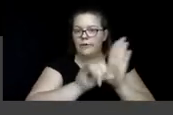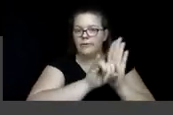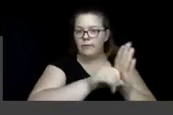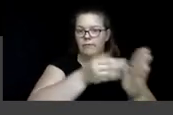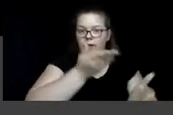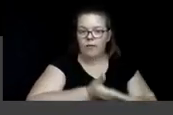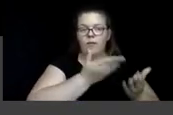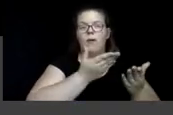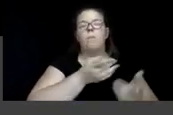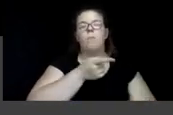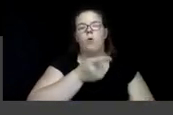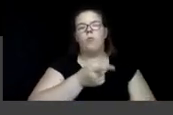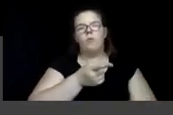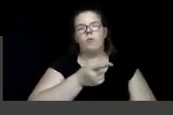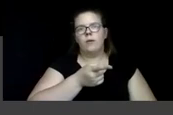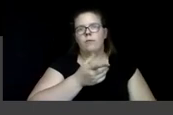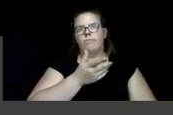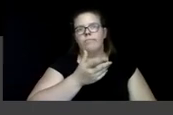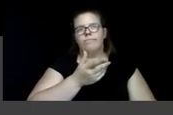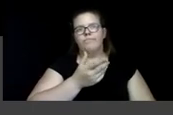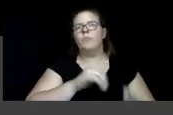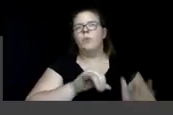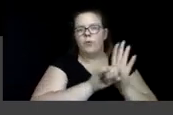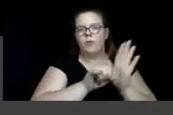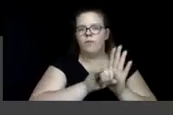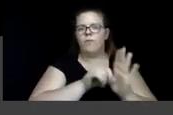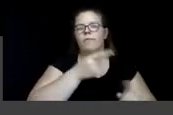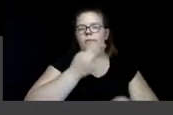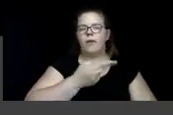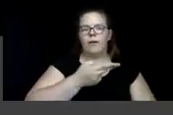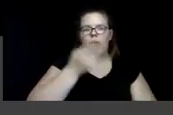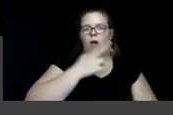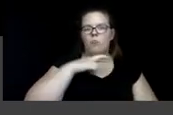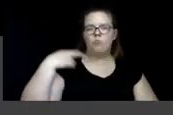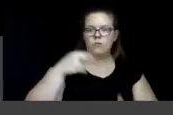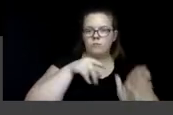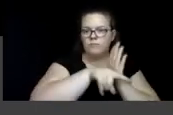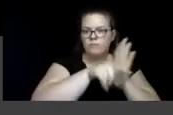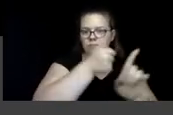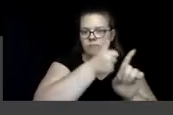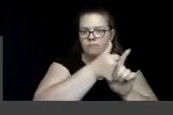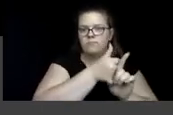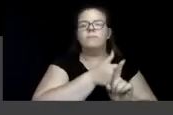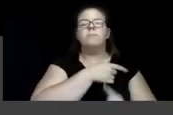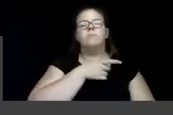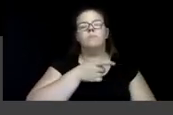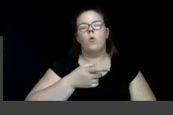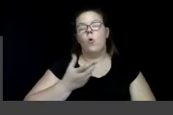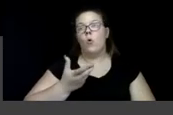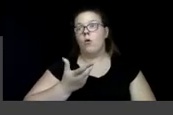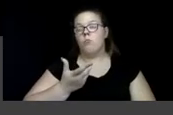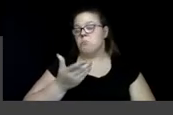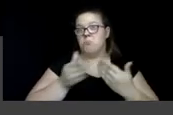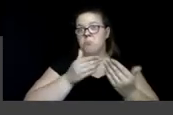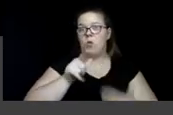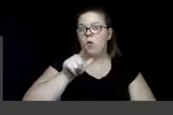hospital, identified someone as being highly suicidal or even a low risk, they